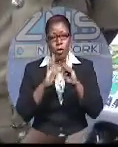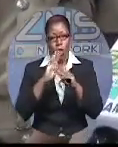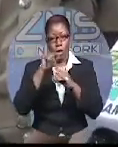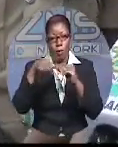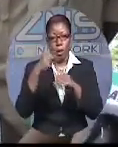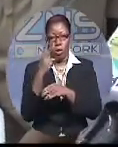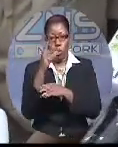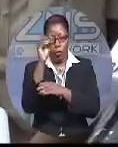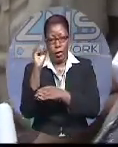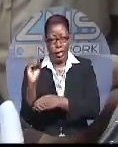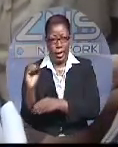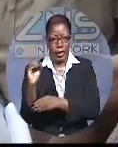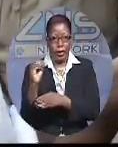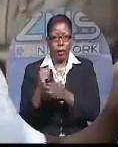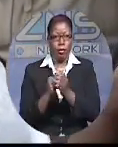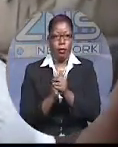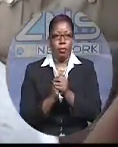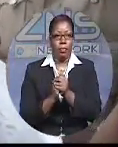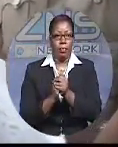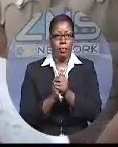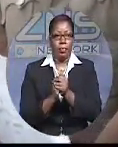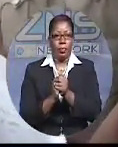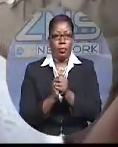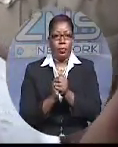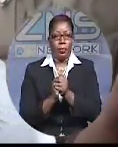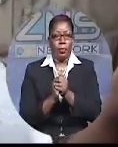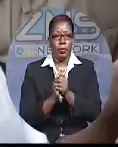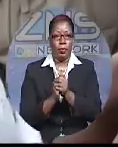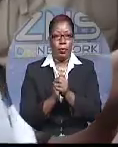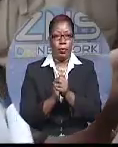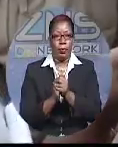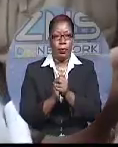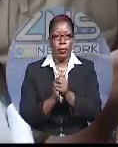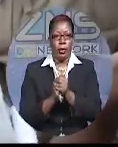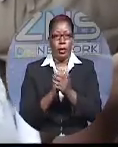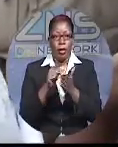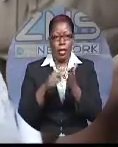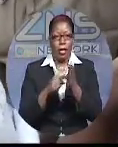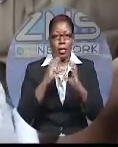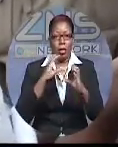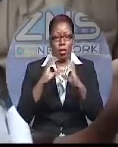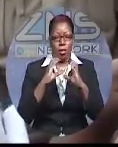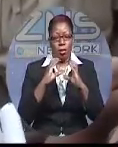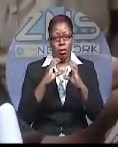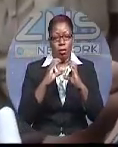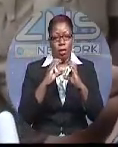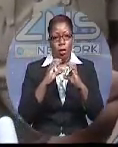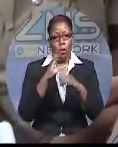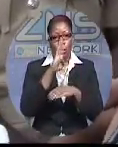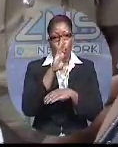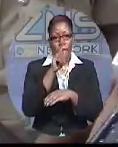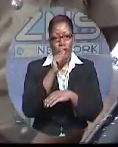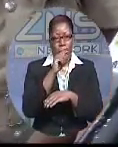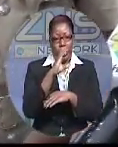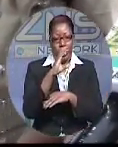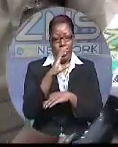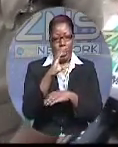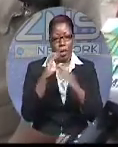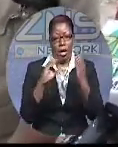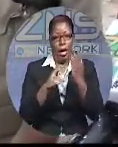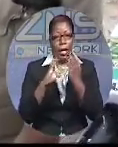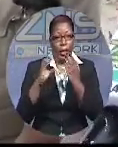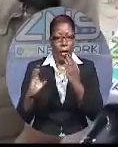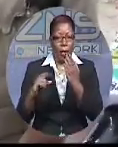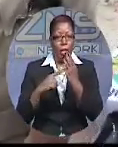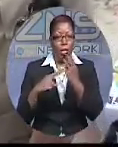2%, when at all material times, this conversation with BTC, cable and wireless, could only